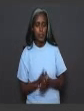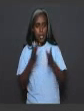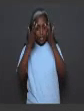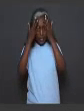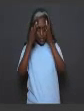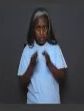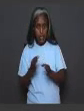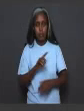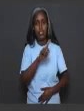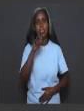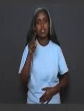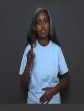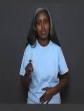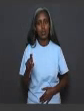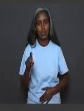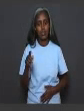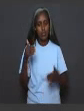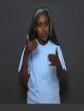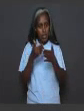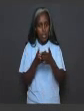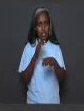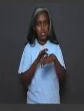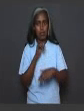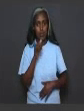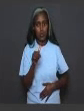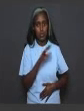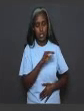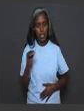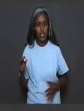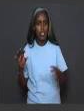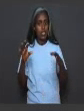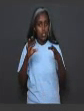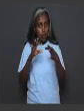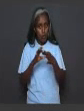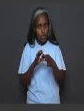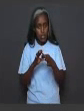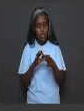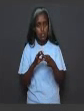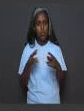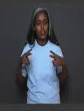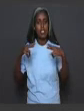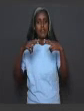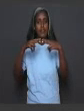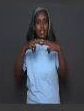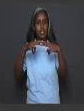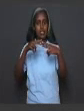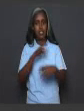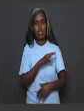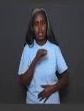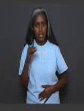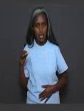Determine the equations of its asymptotes and the coordinates of its vertices